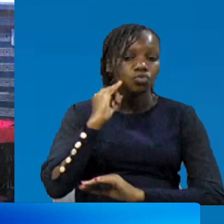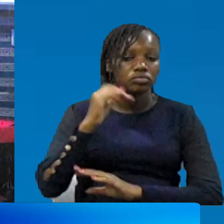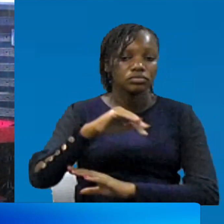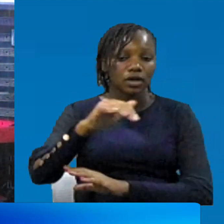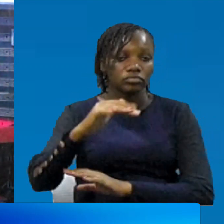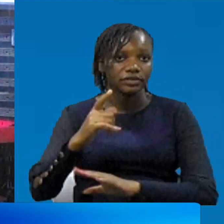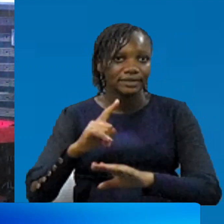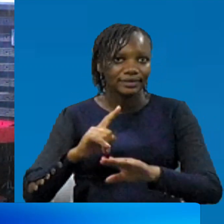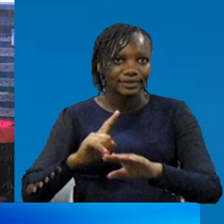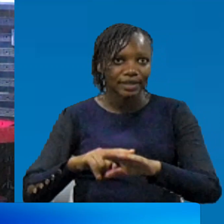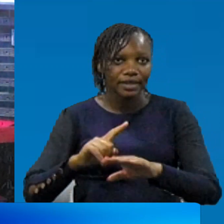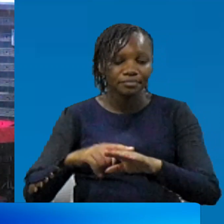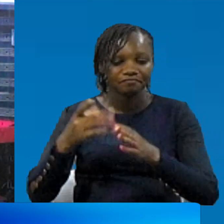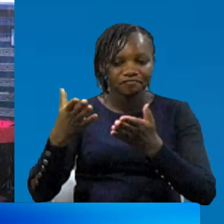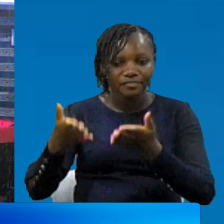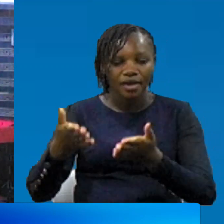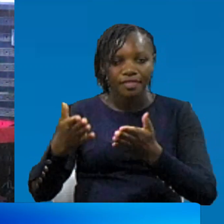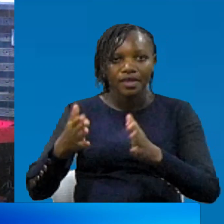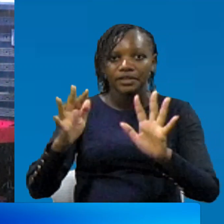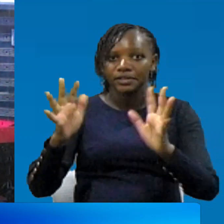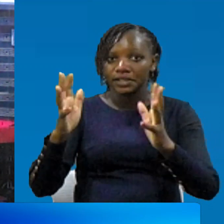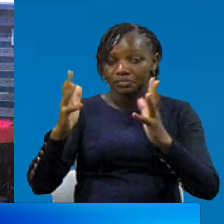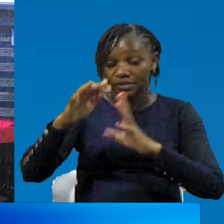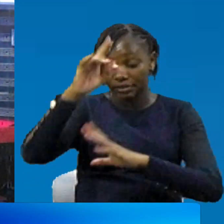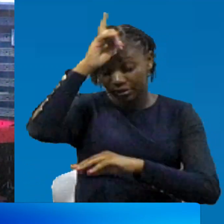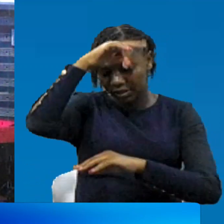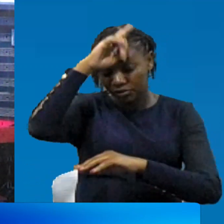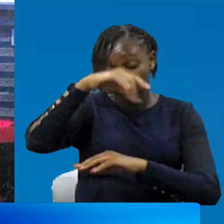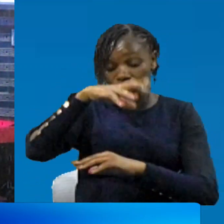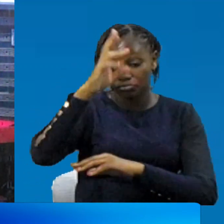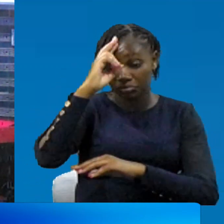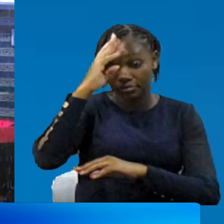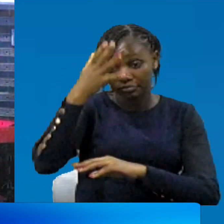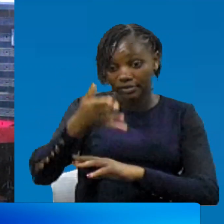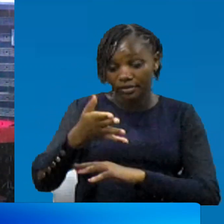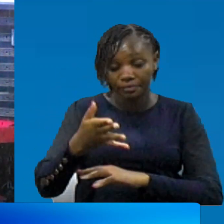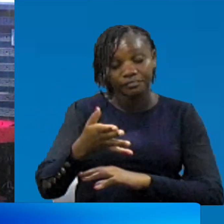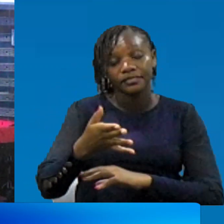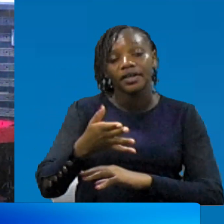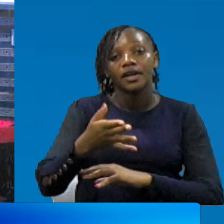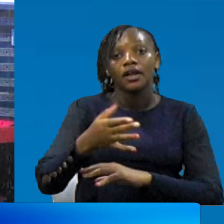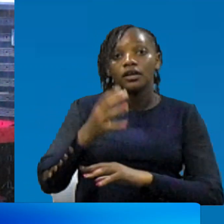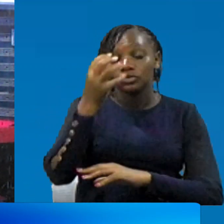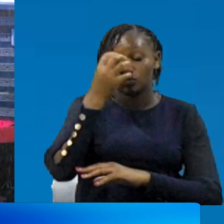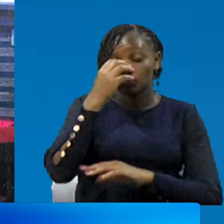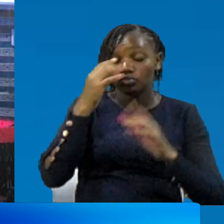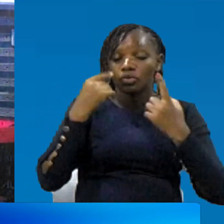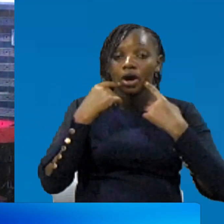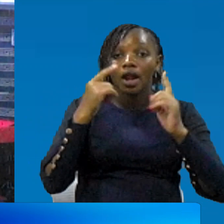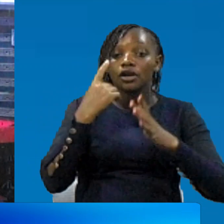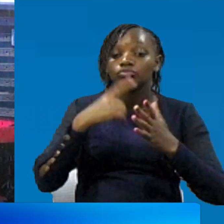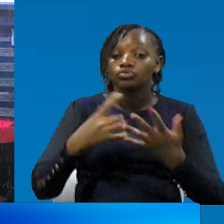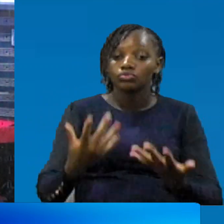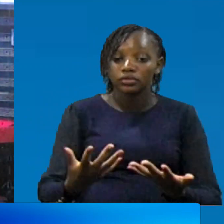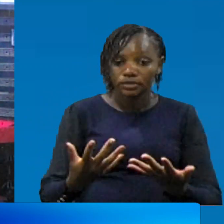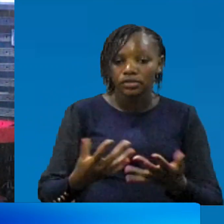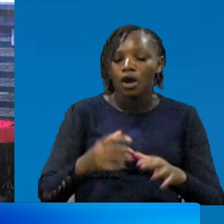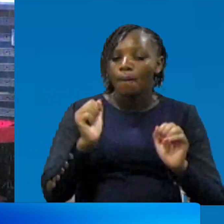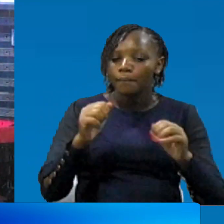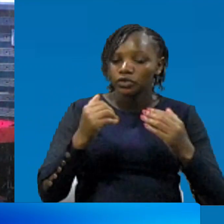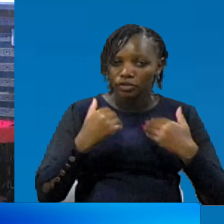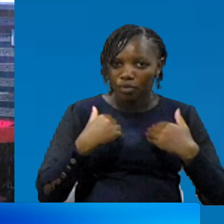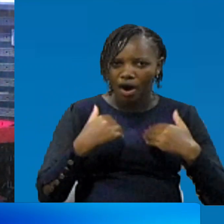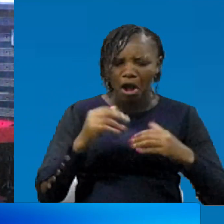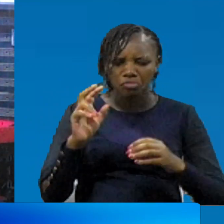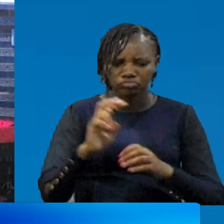presided over the passing out of forest rangers at Gilgil, President Ruto announced that there will be a thorough